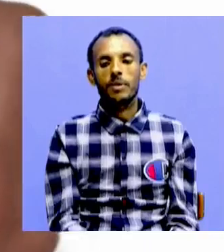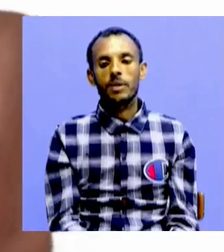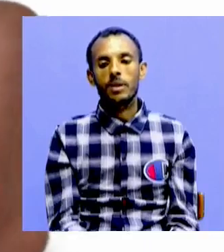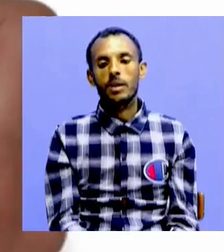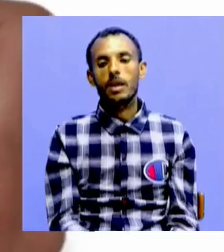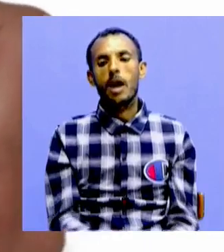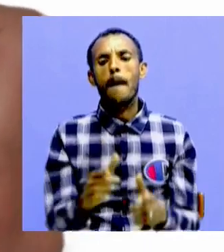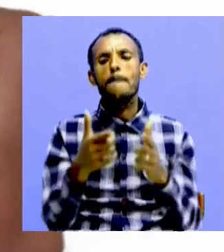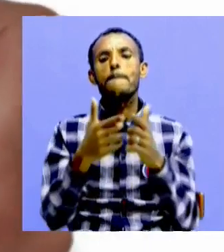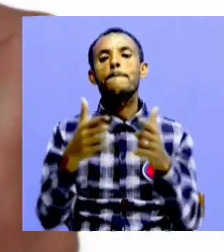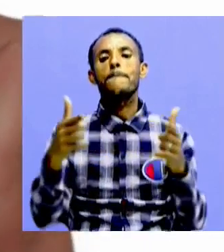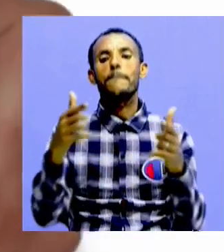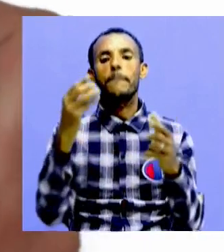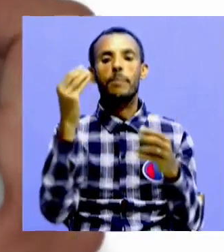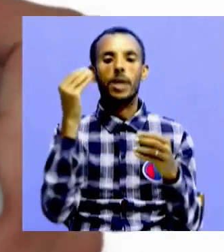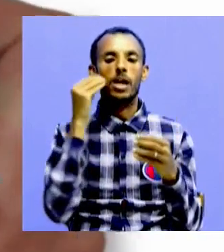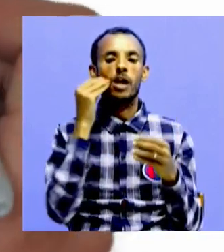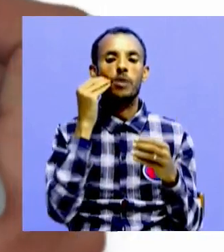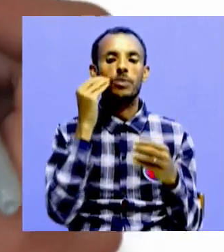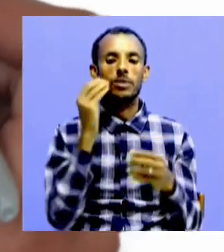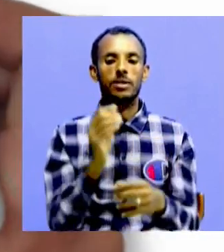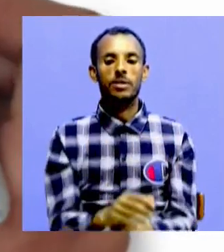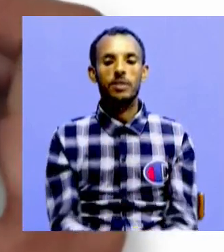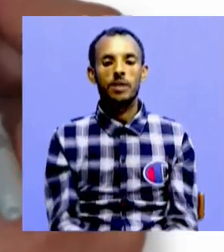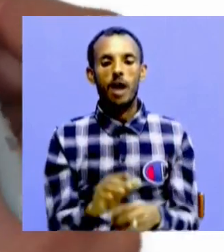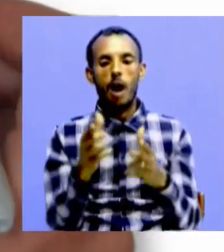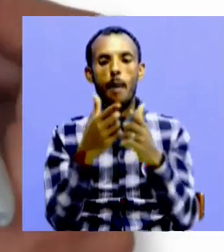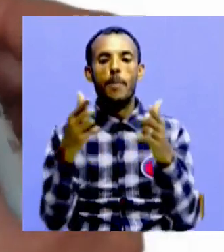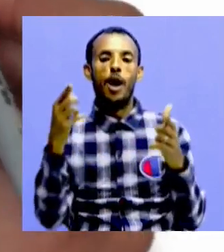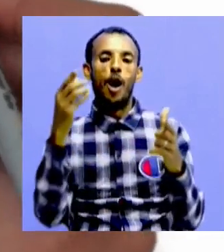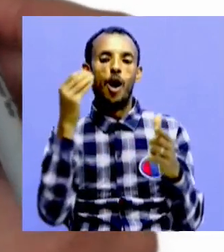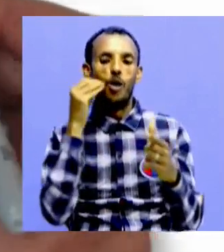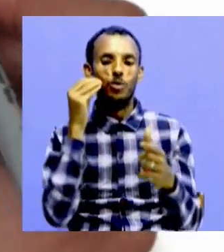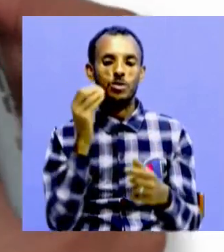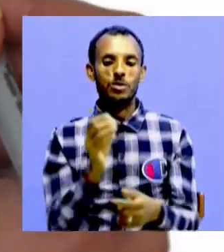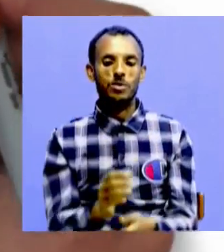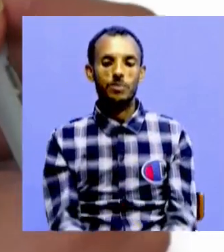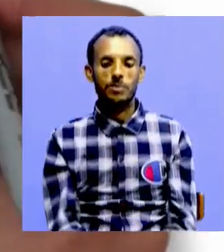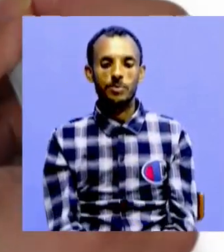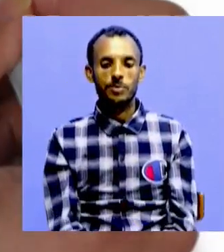a big house. A big house